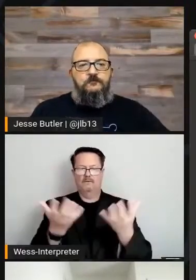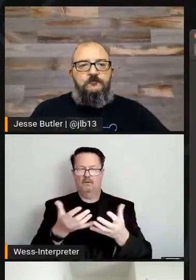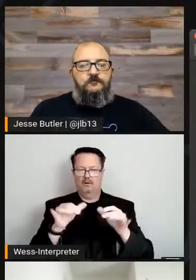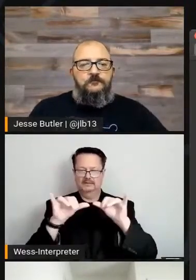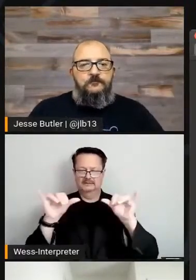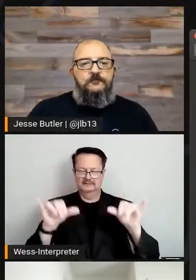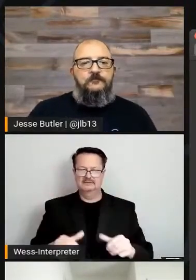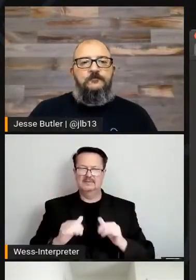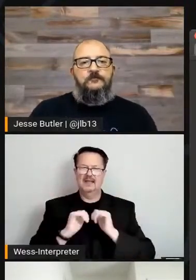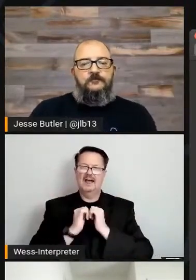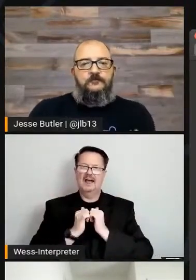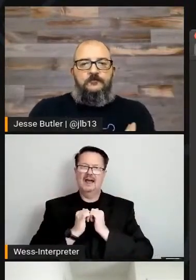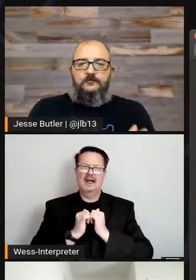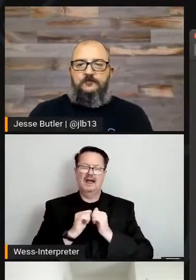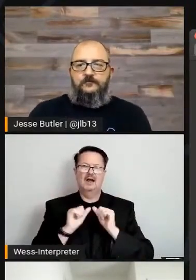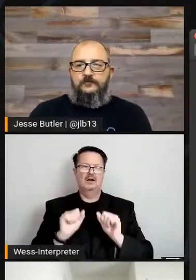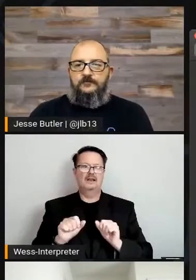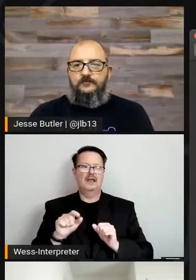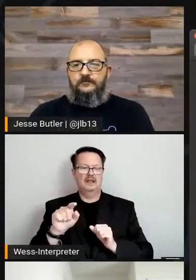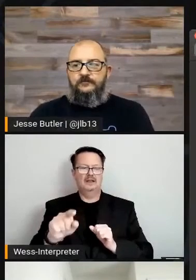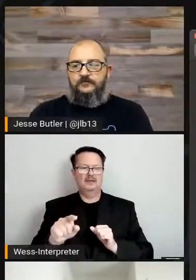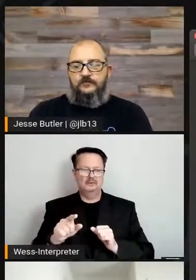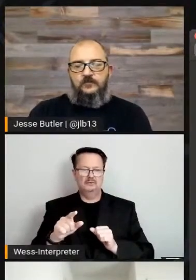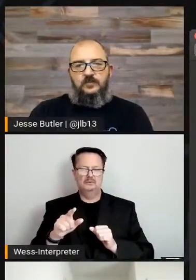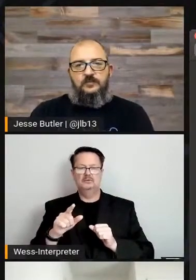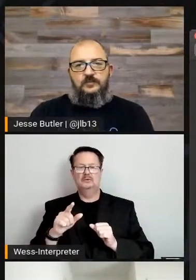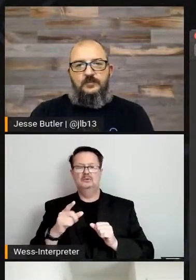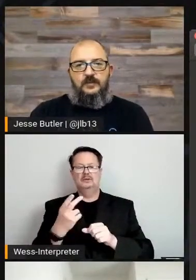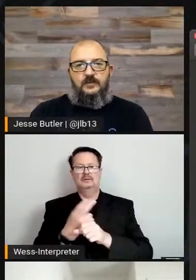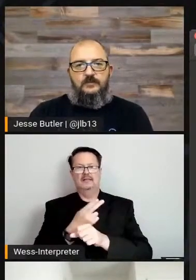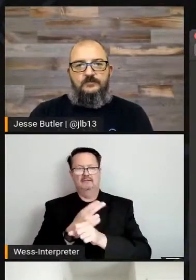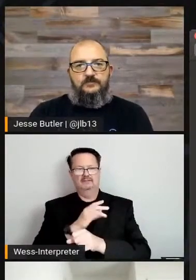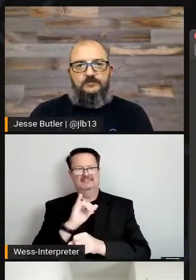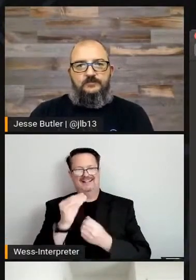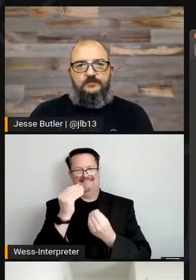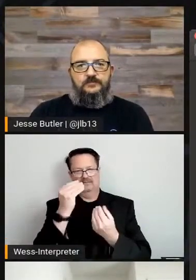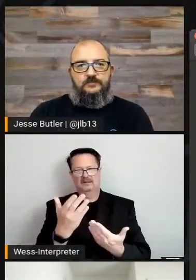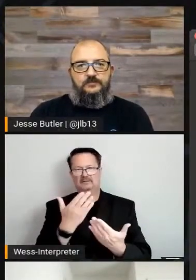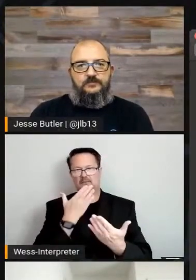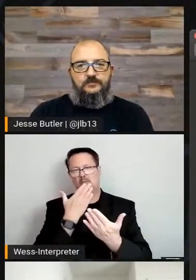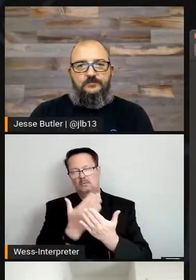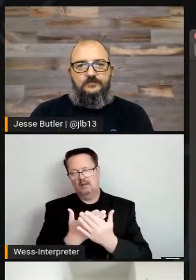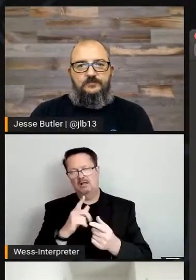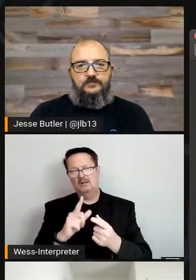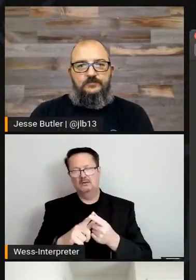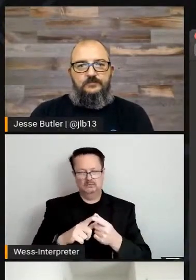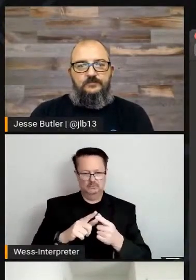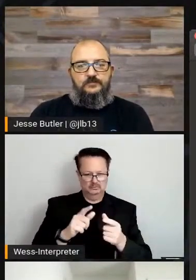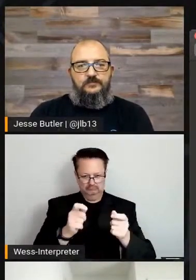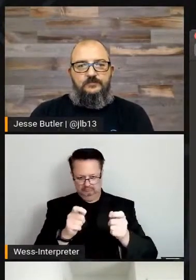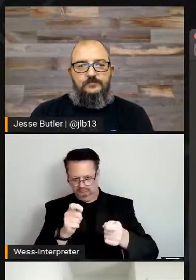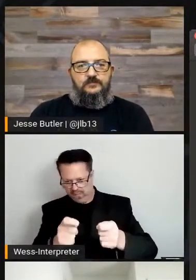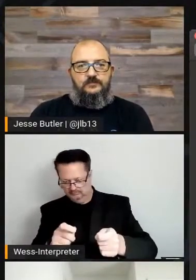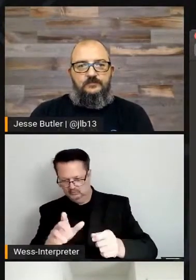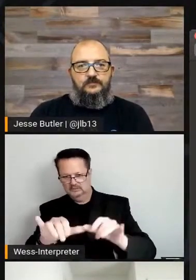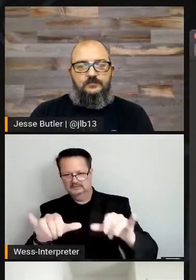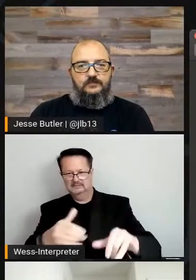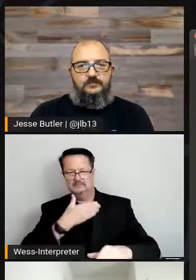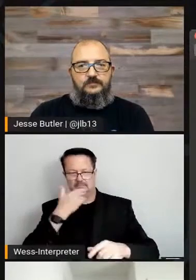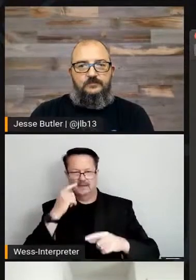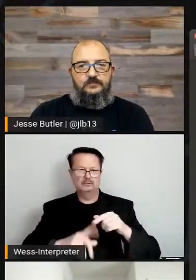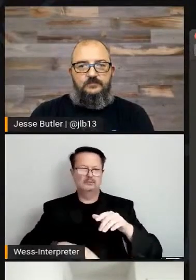can you actually leverage that information well to be able to provision your systems better, to be able to